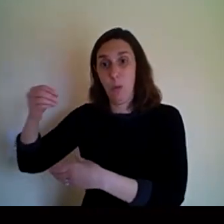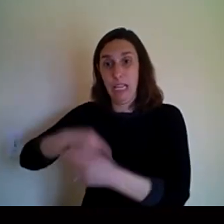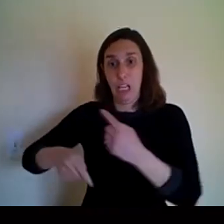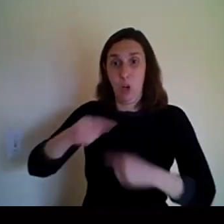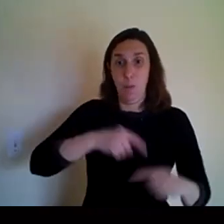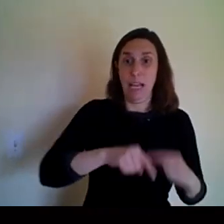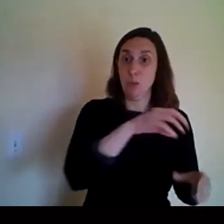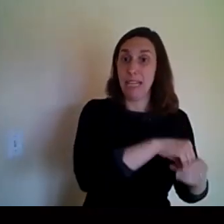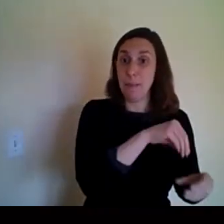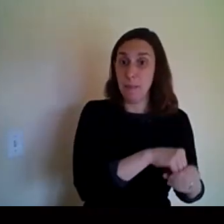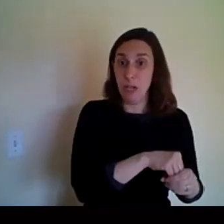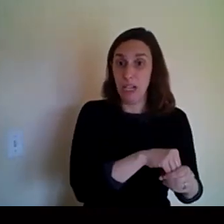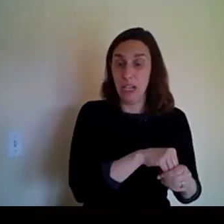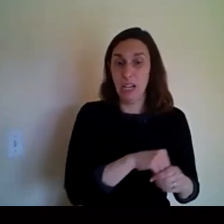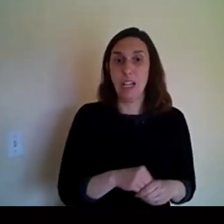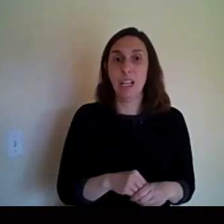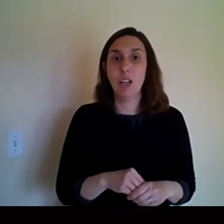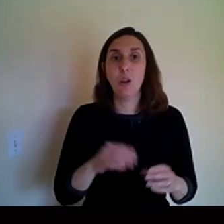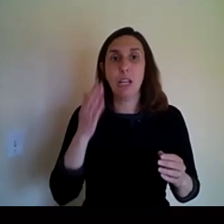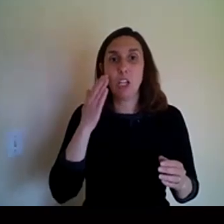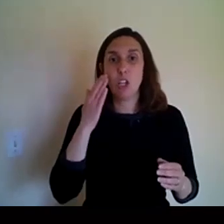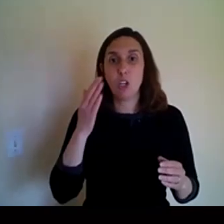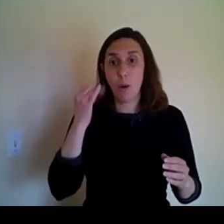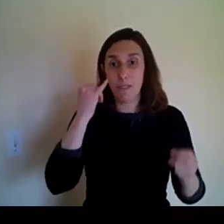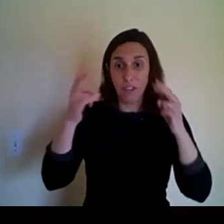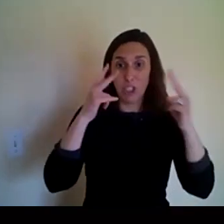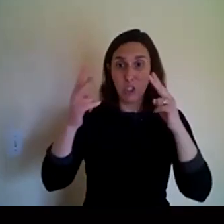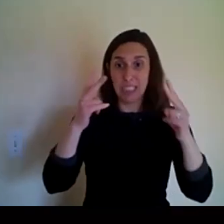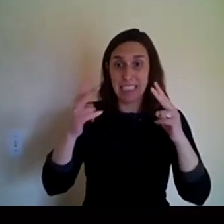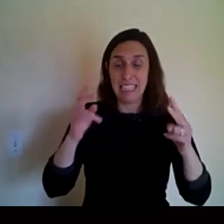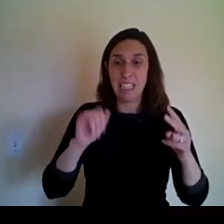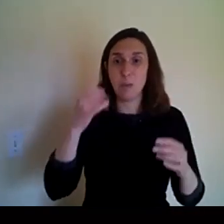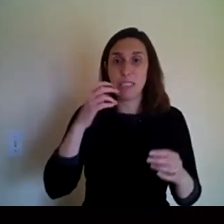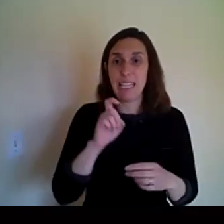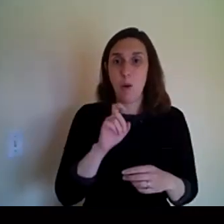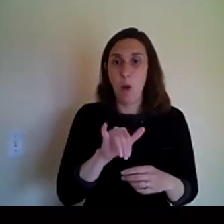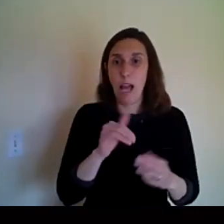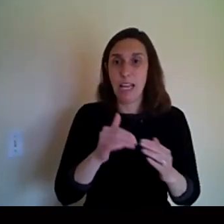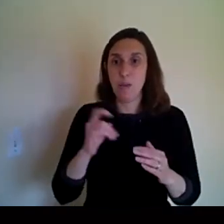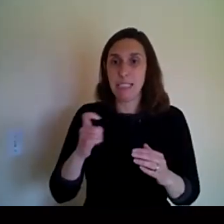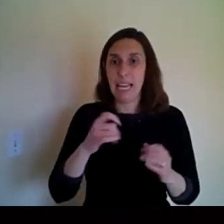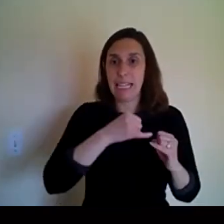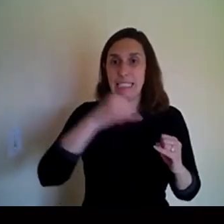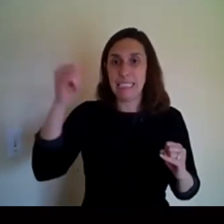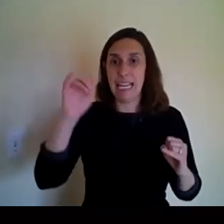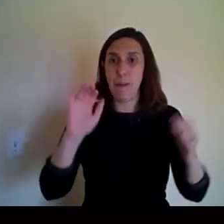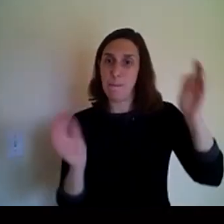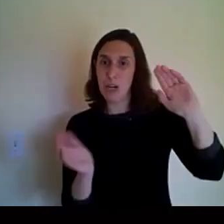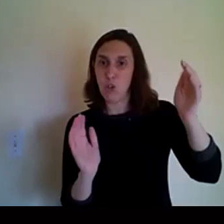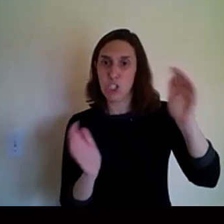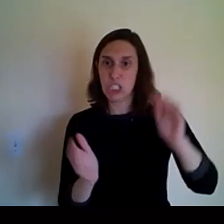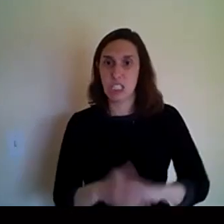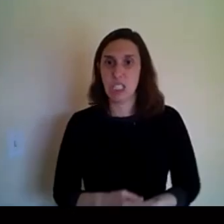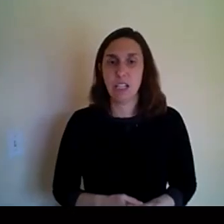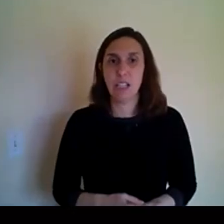know visually if we see this, it mirrors across the line y equals x. So these things are all kind of equivalent of what